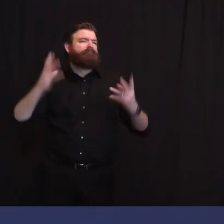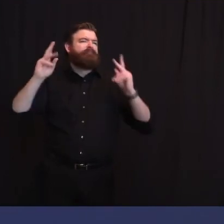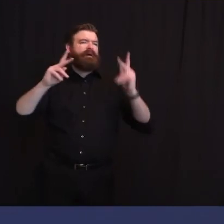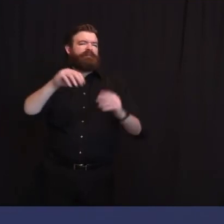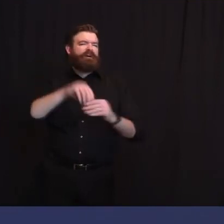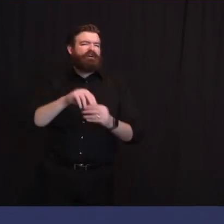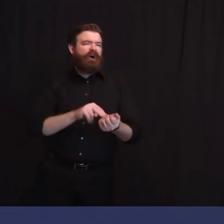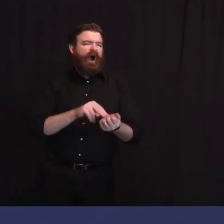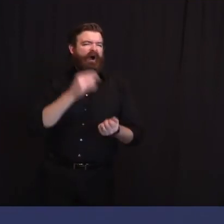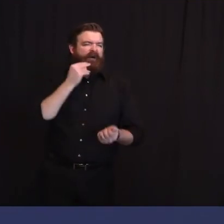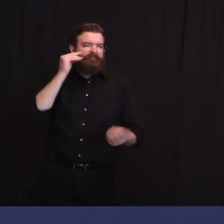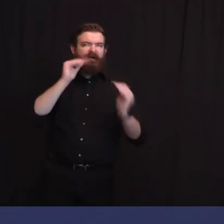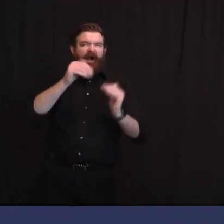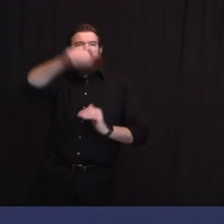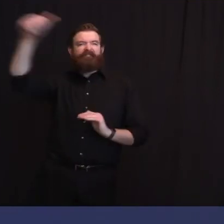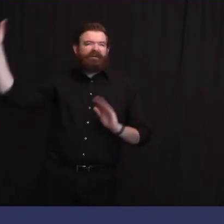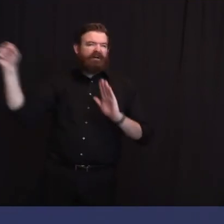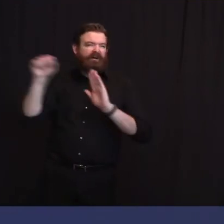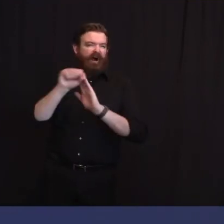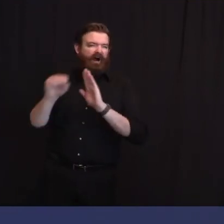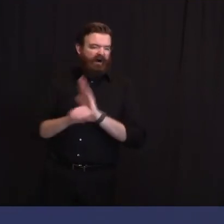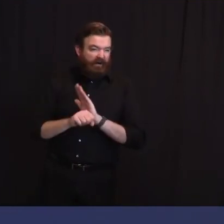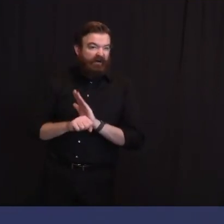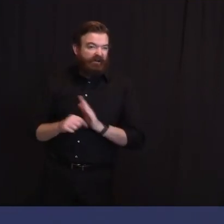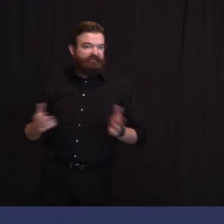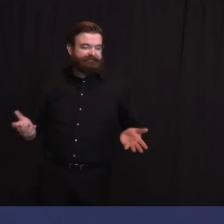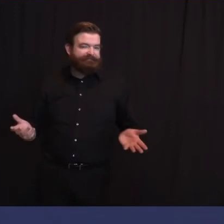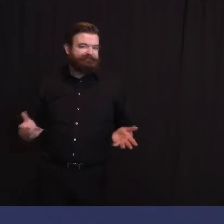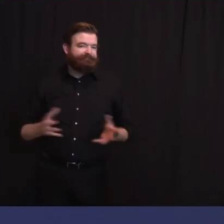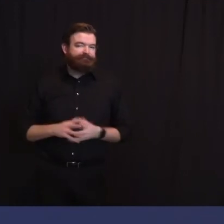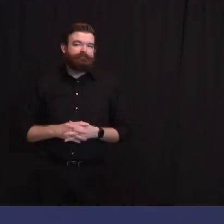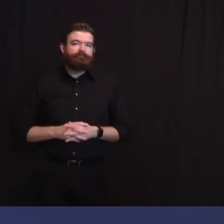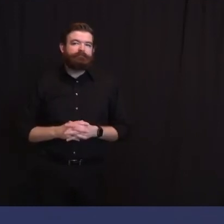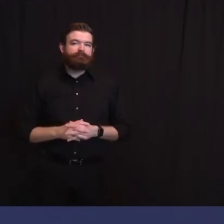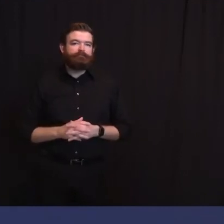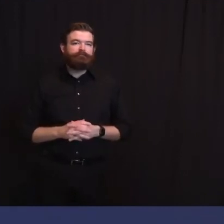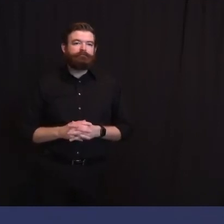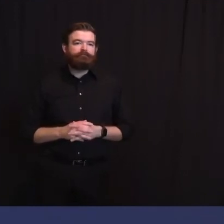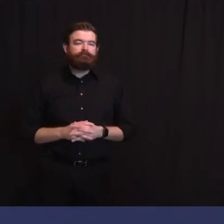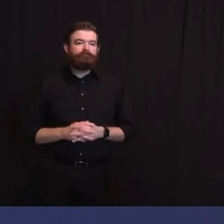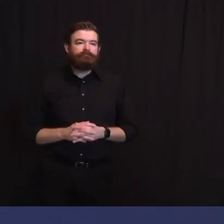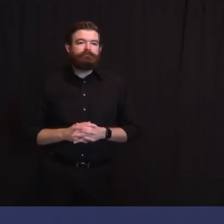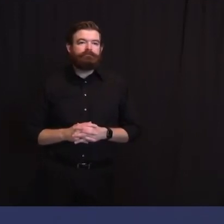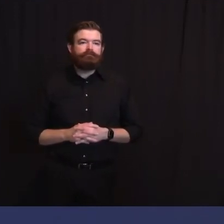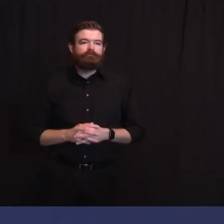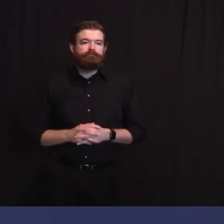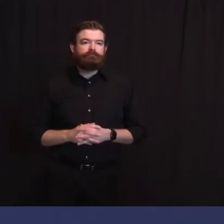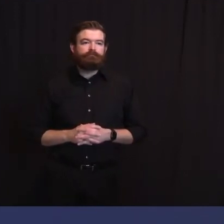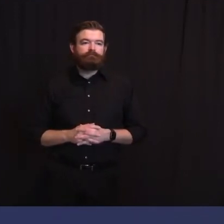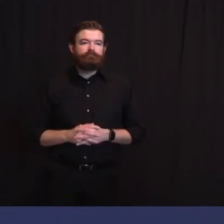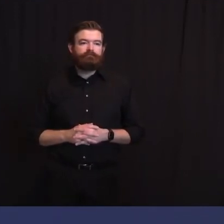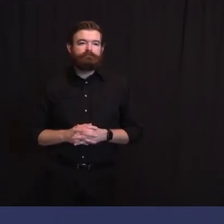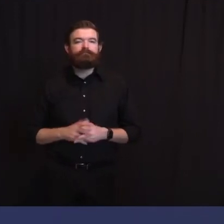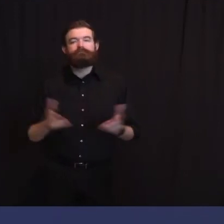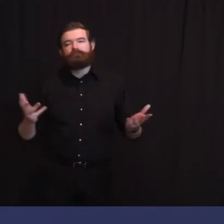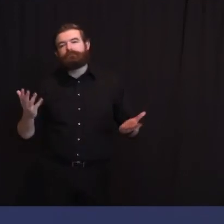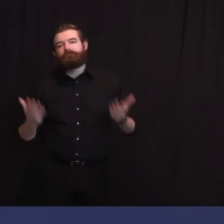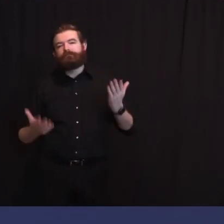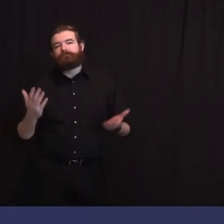long-term care. And I suspect it is manpower and bodies. I'm going to skip your 4th one because I forget